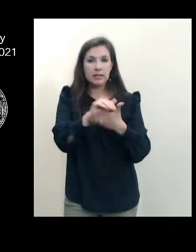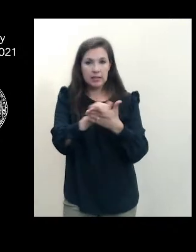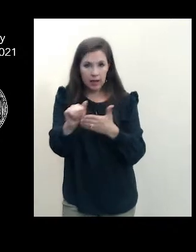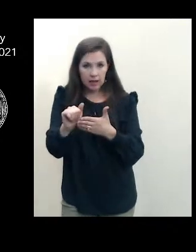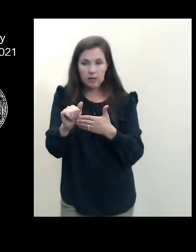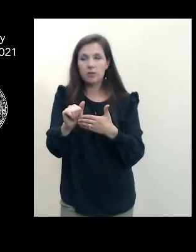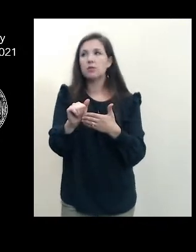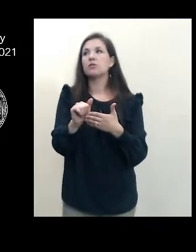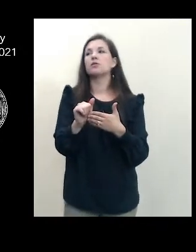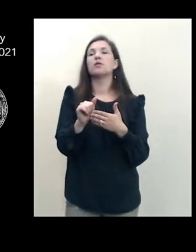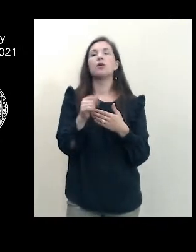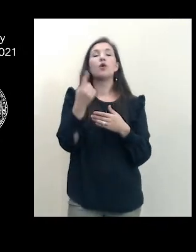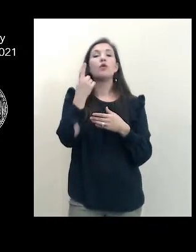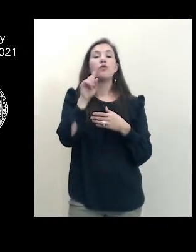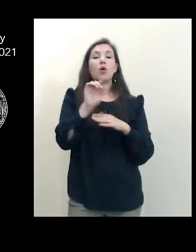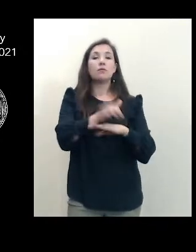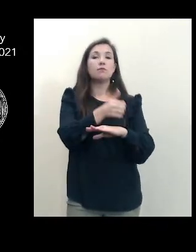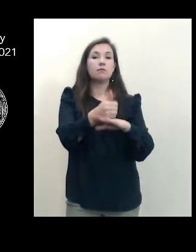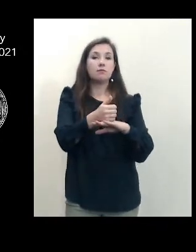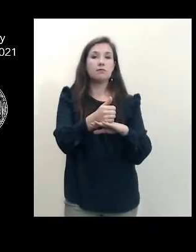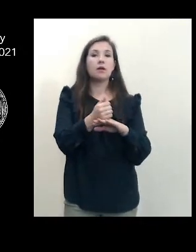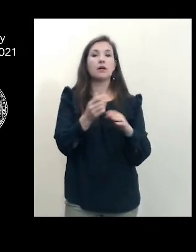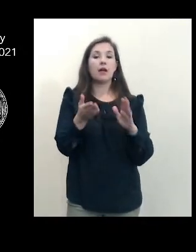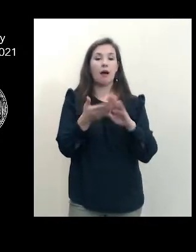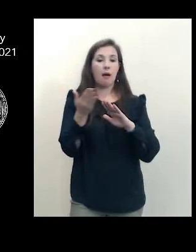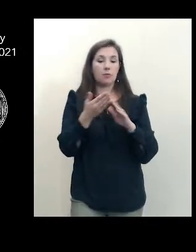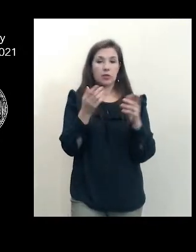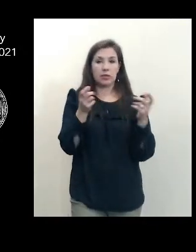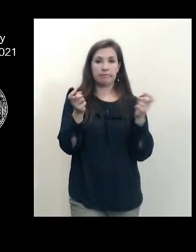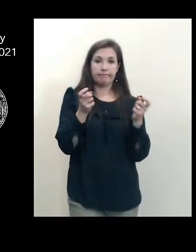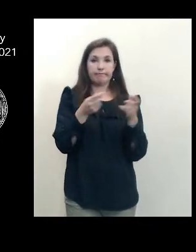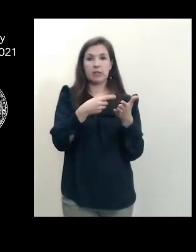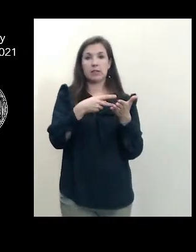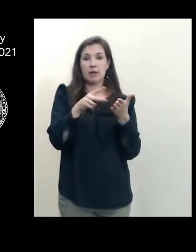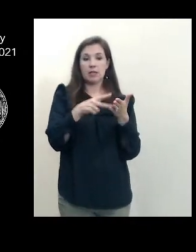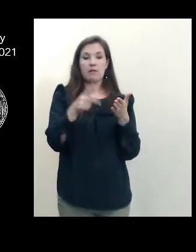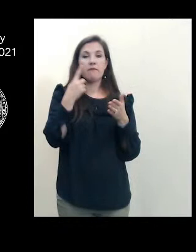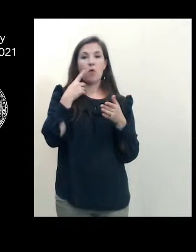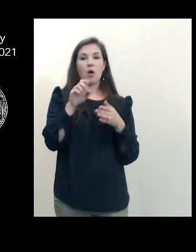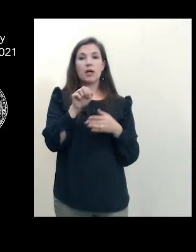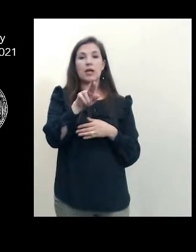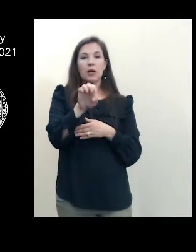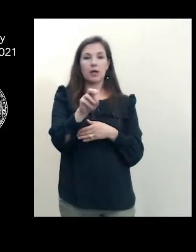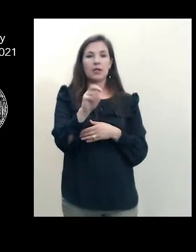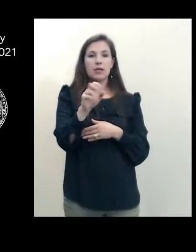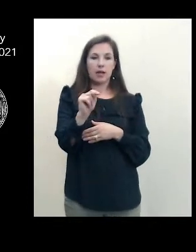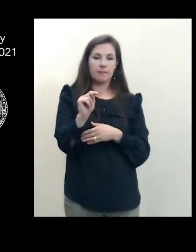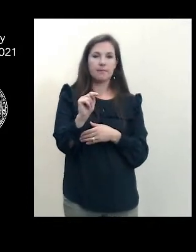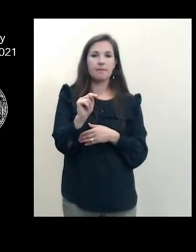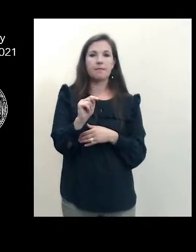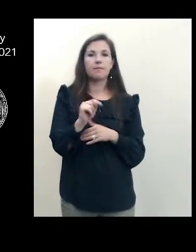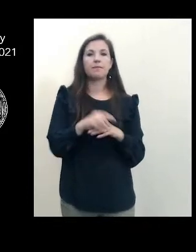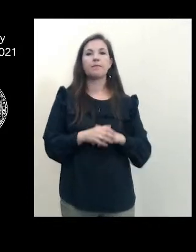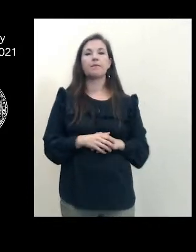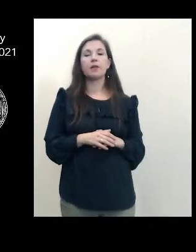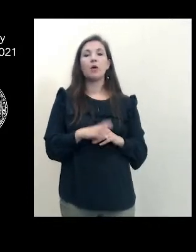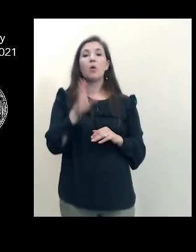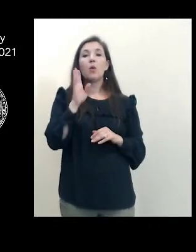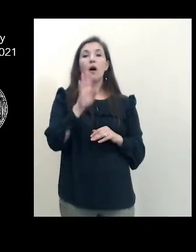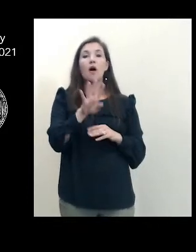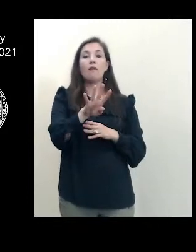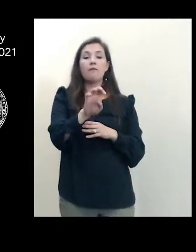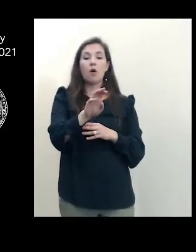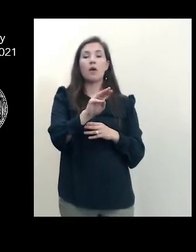for the installation and initial operating expenses of ErieNet. ErieNet, of course, is to deliver a 400-mile